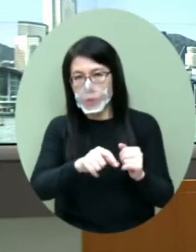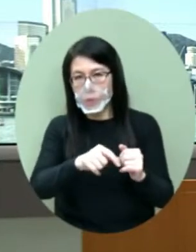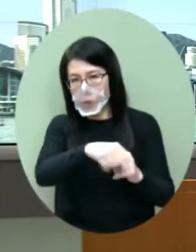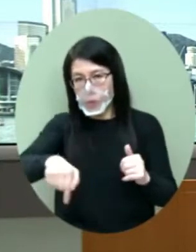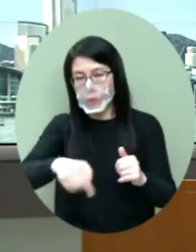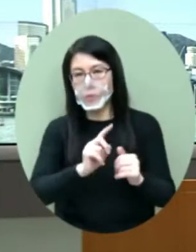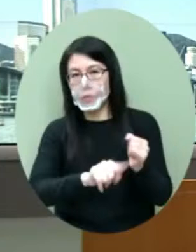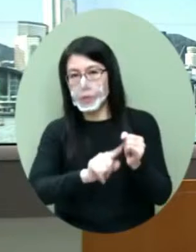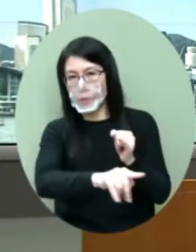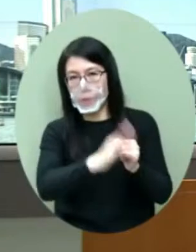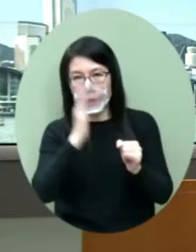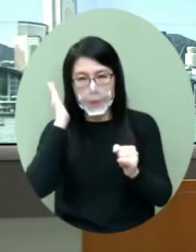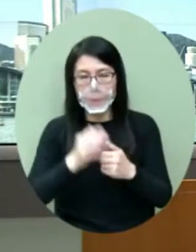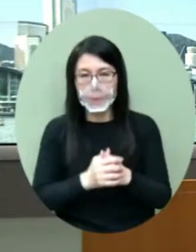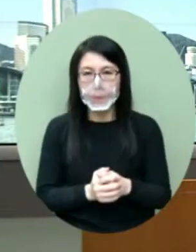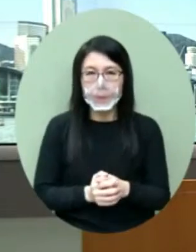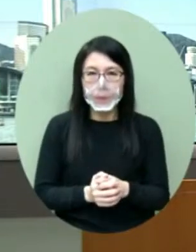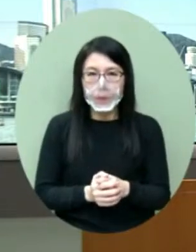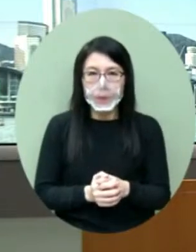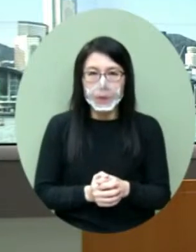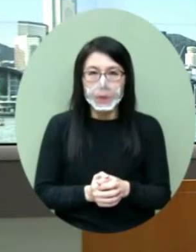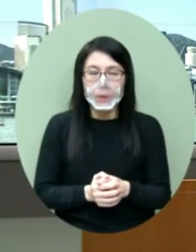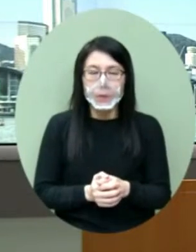yourself. The gentleman at the back.